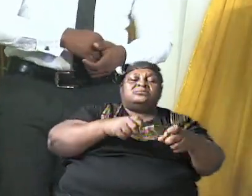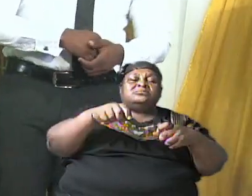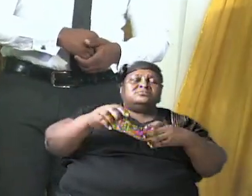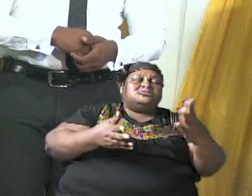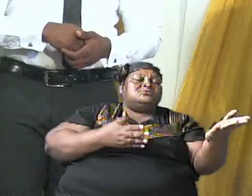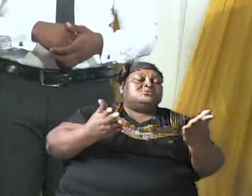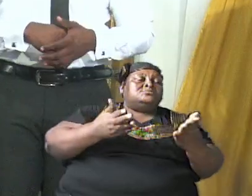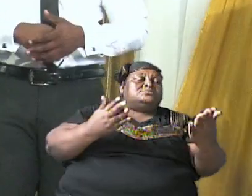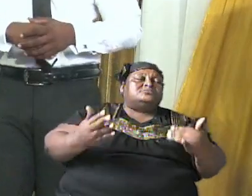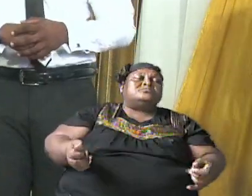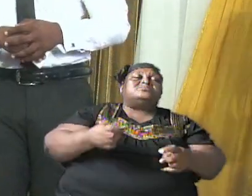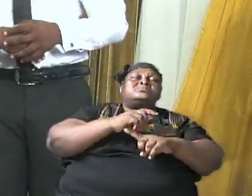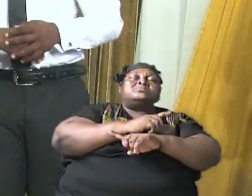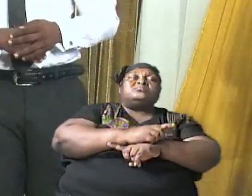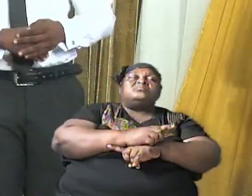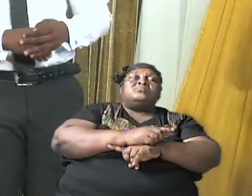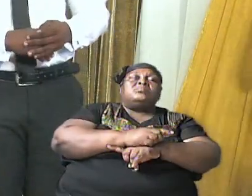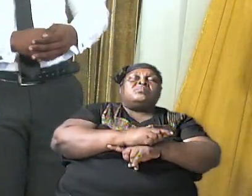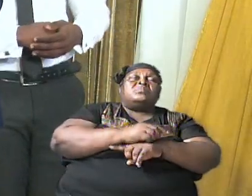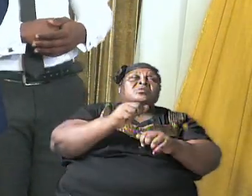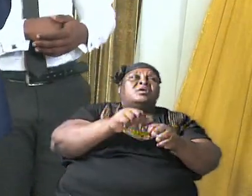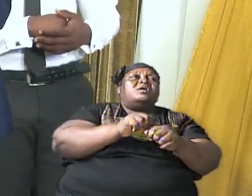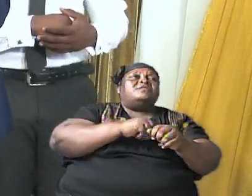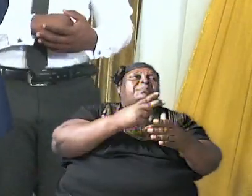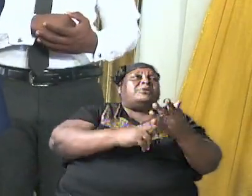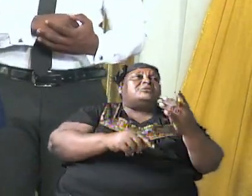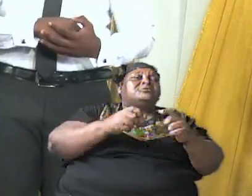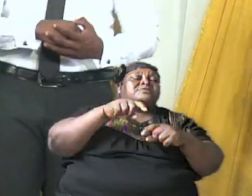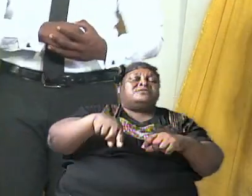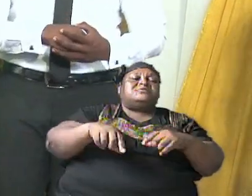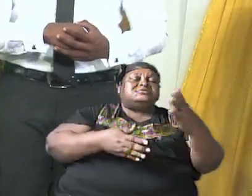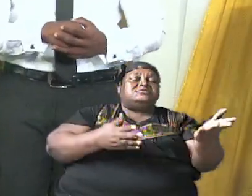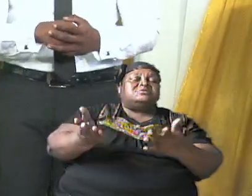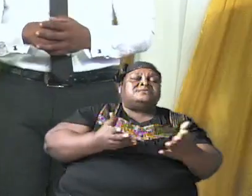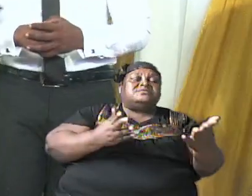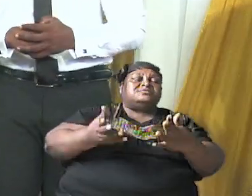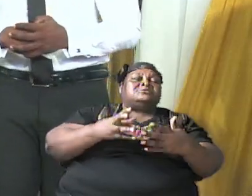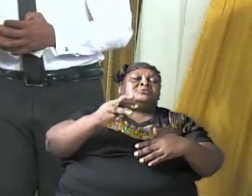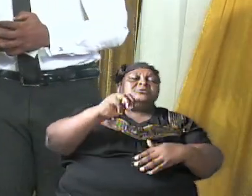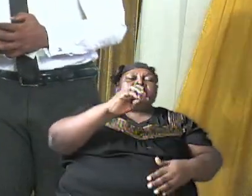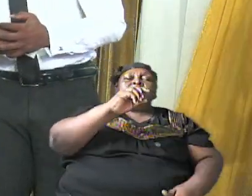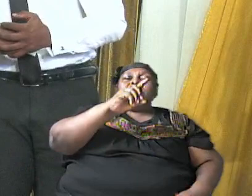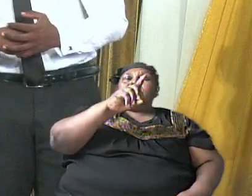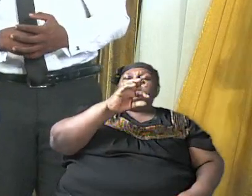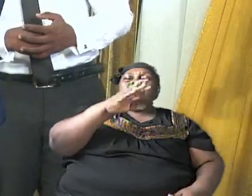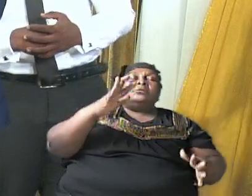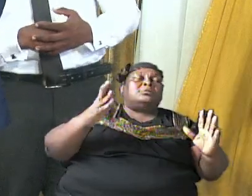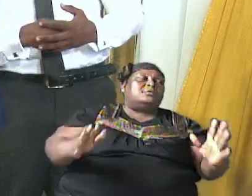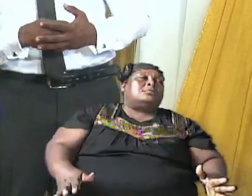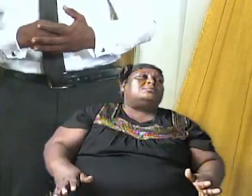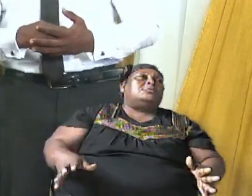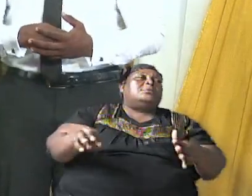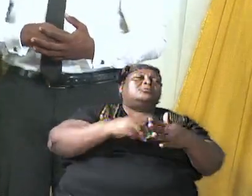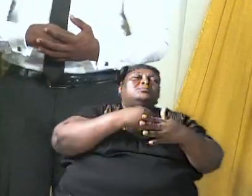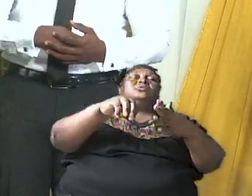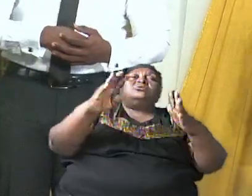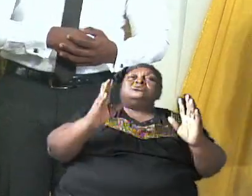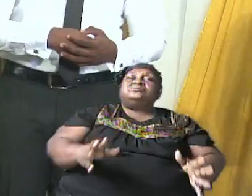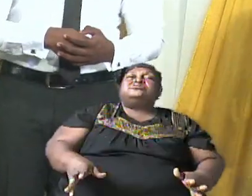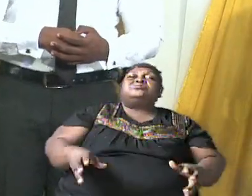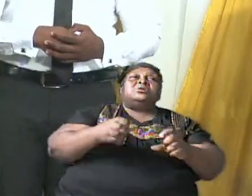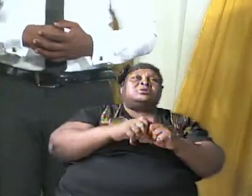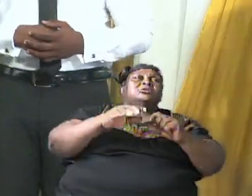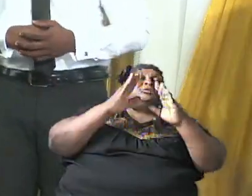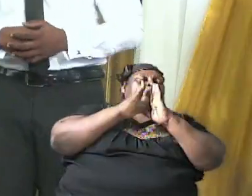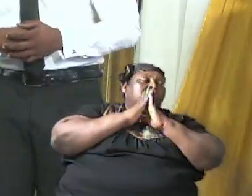service today. Every aspect of it, Lord God. The moderator, Jesus. The musician, Lord God,